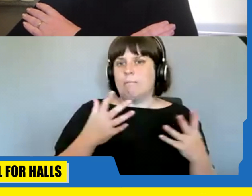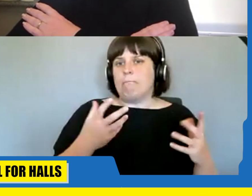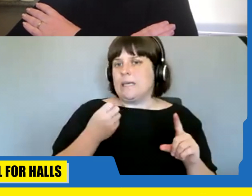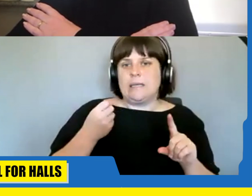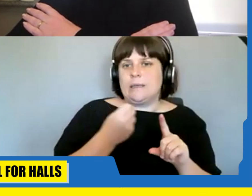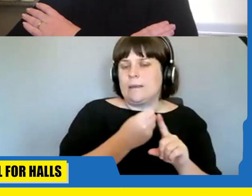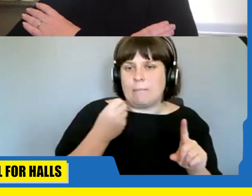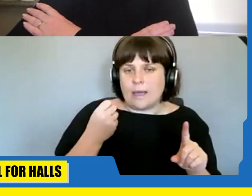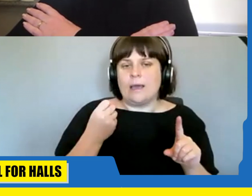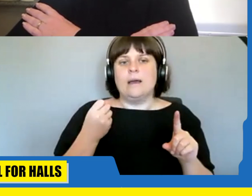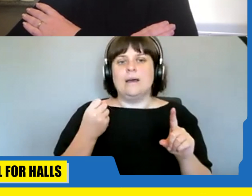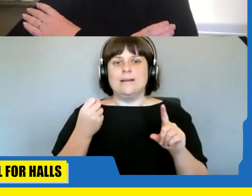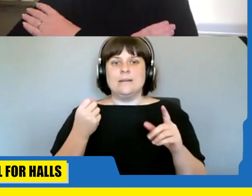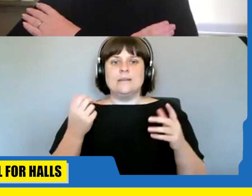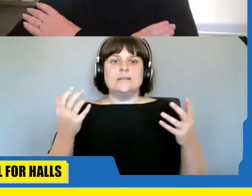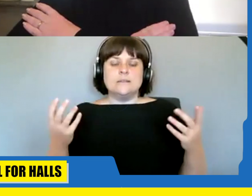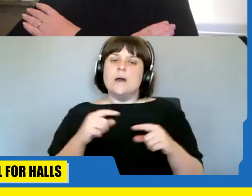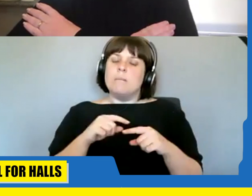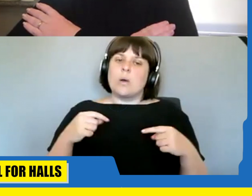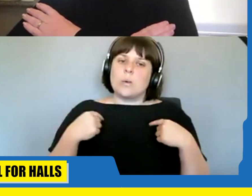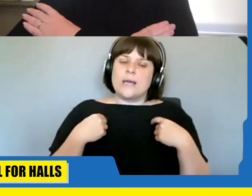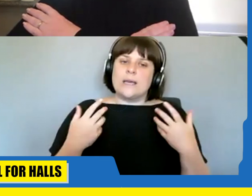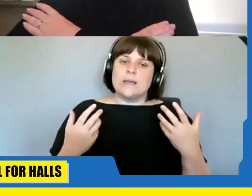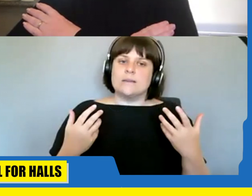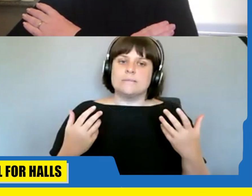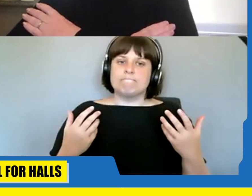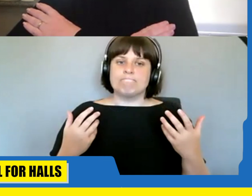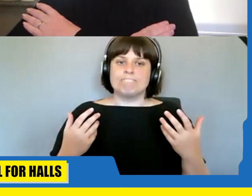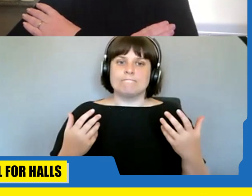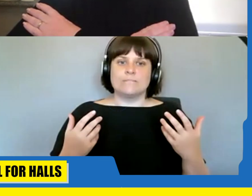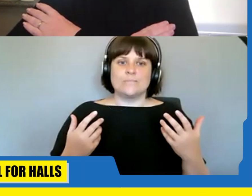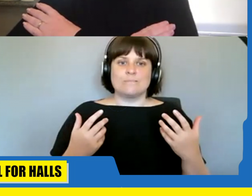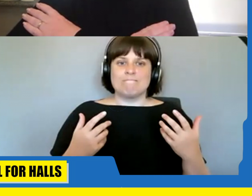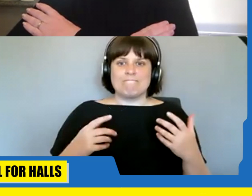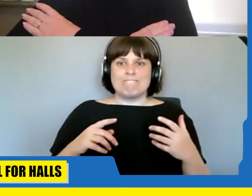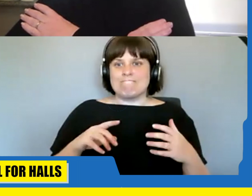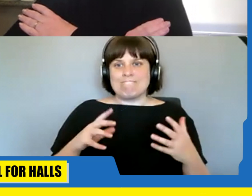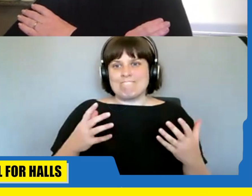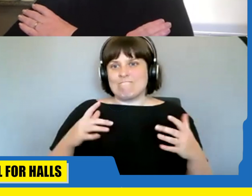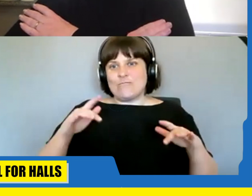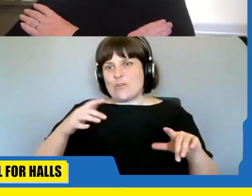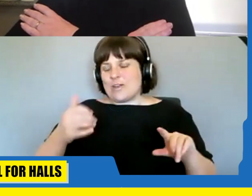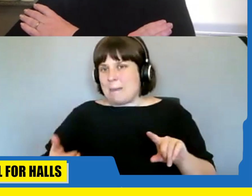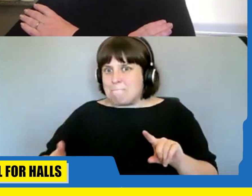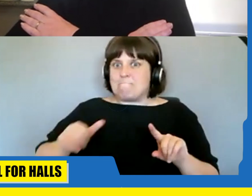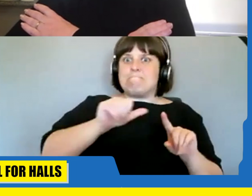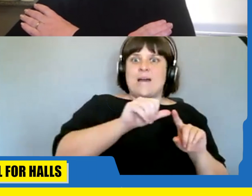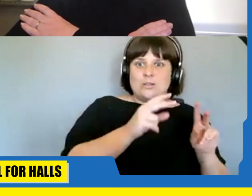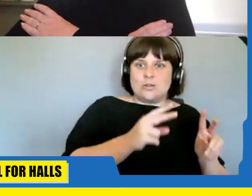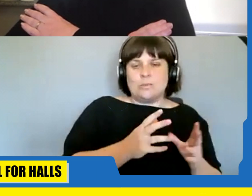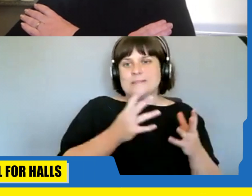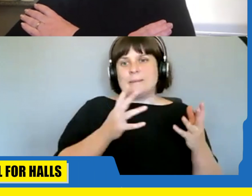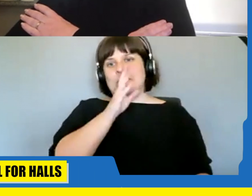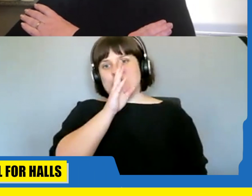now into the future, but we haven't been able to get back on that horse, and that's a big shame,